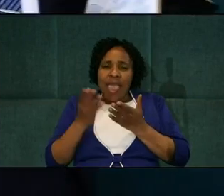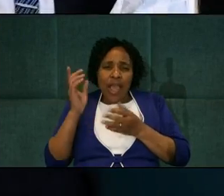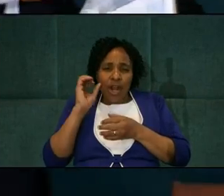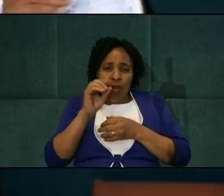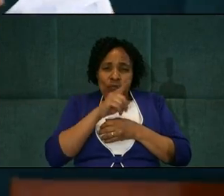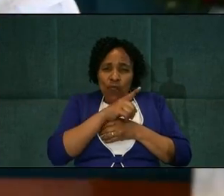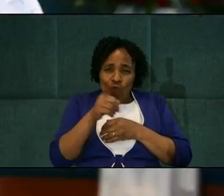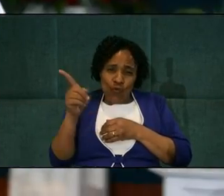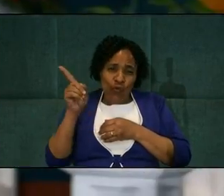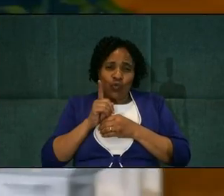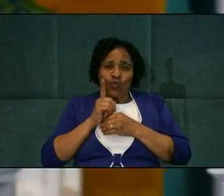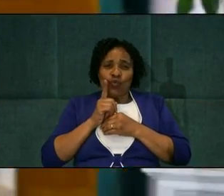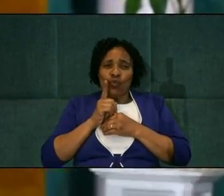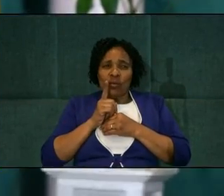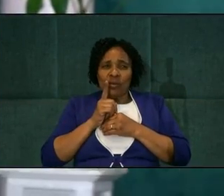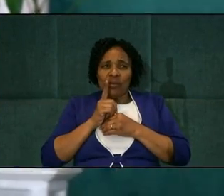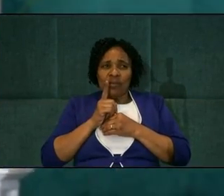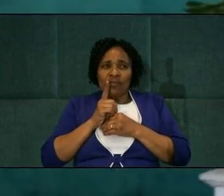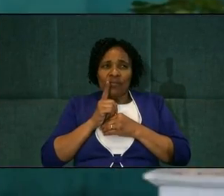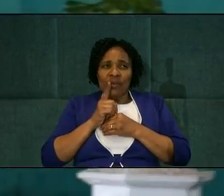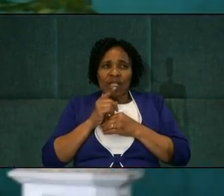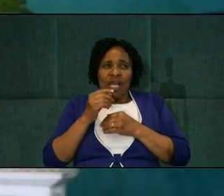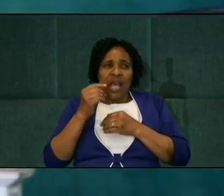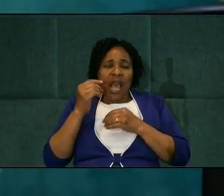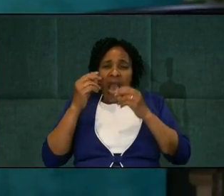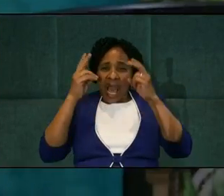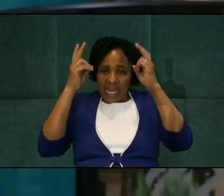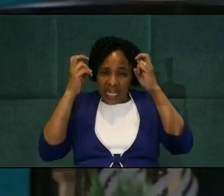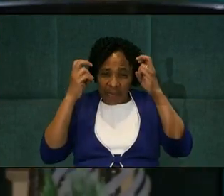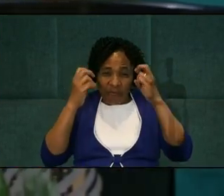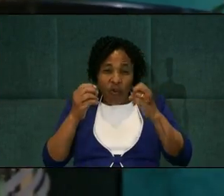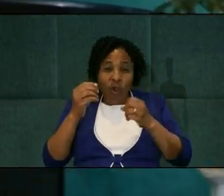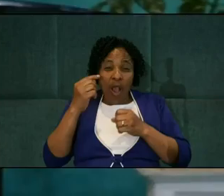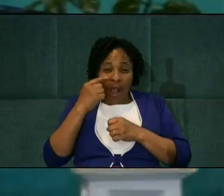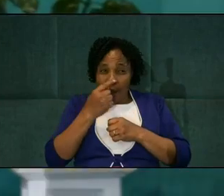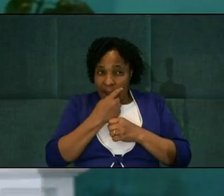what? An evil heart